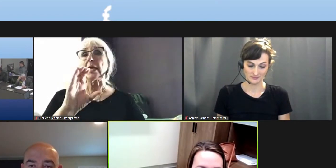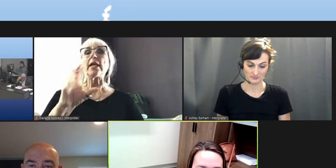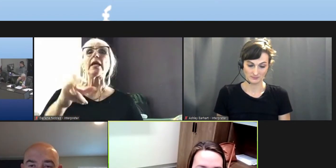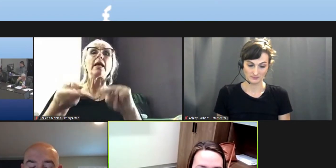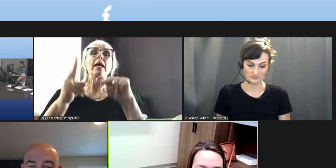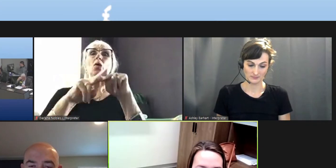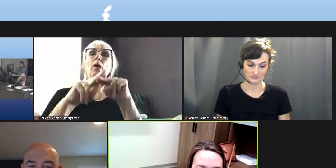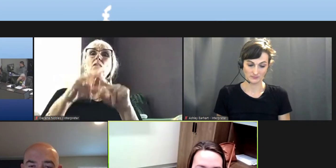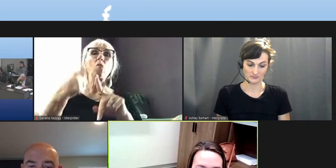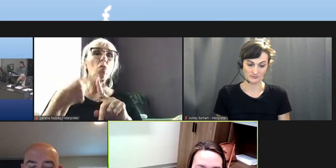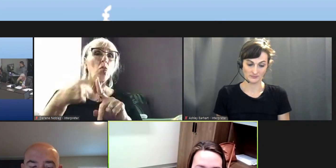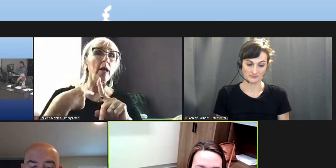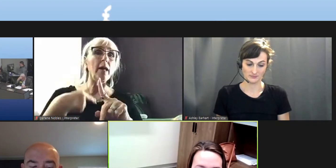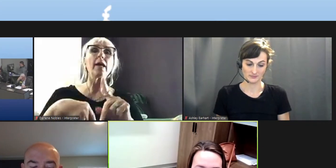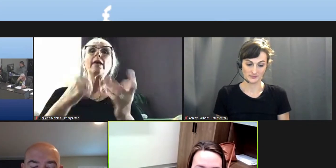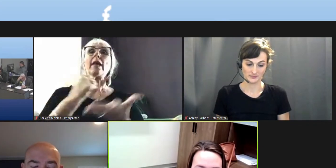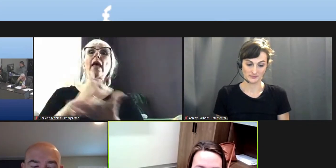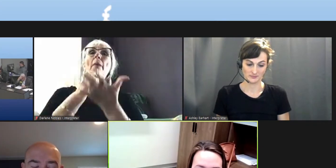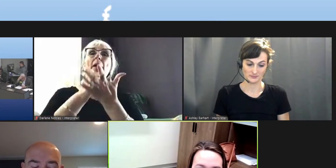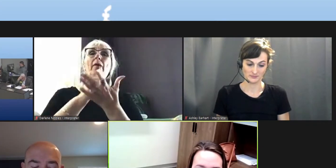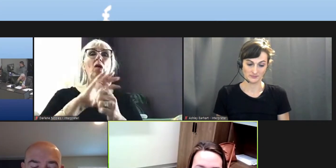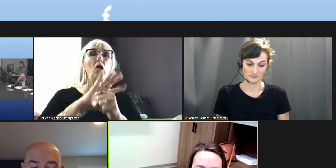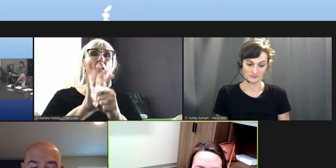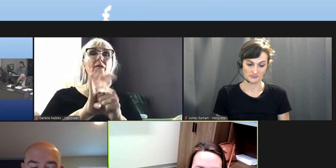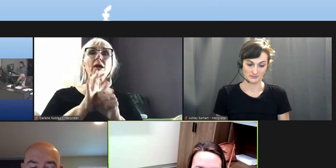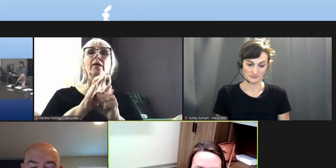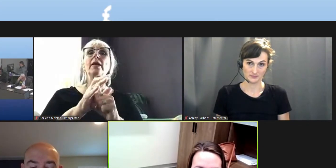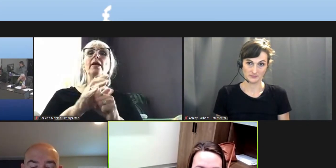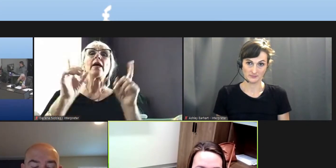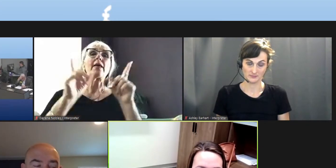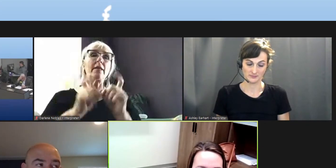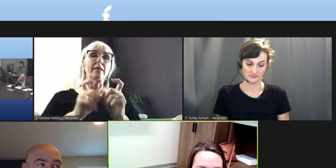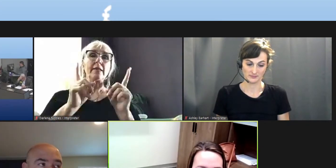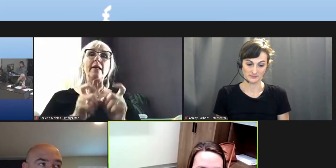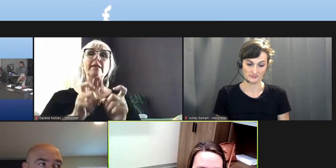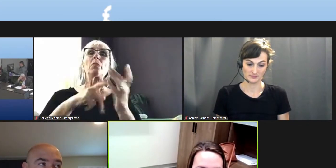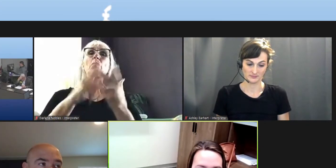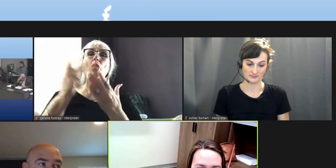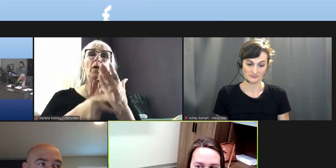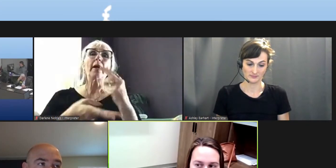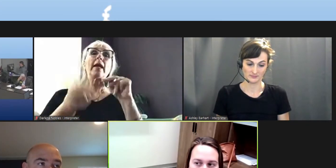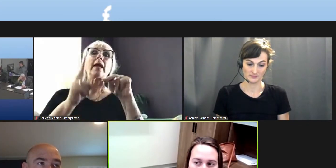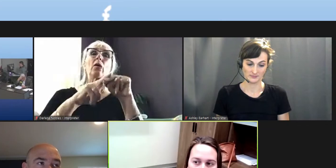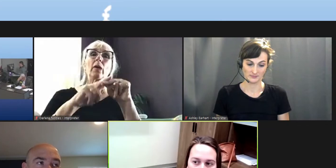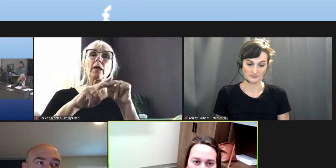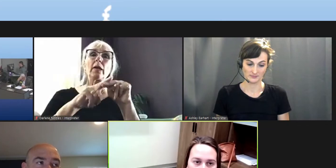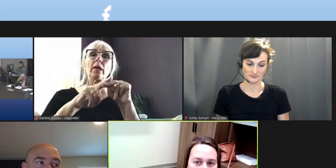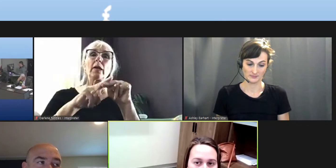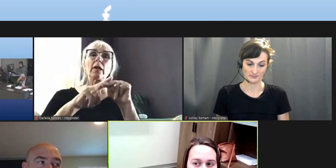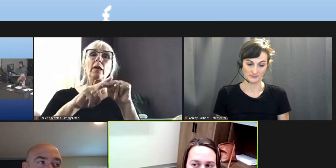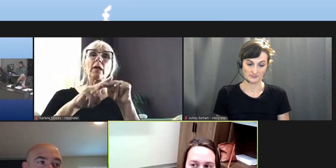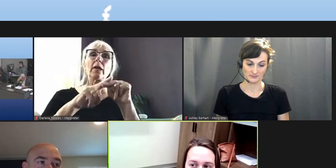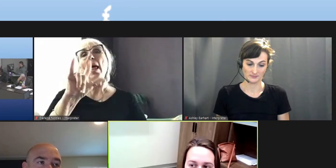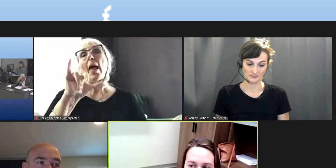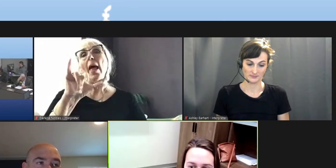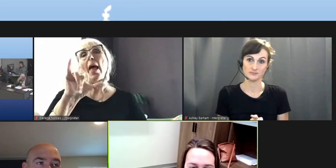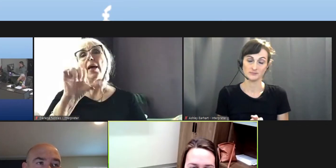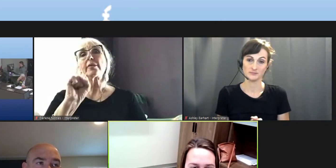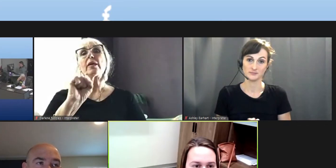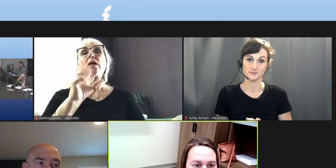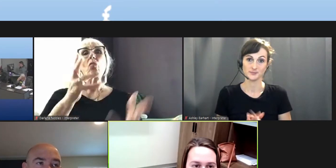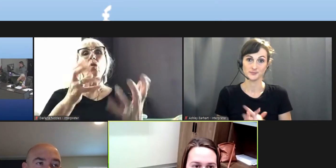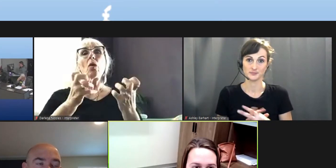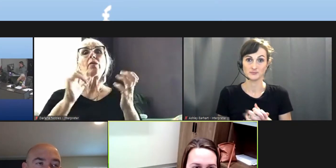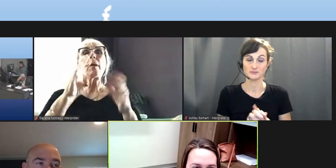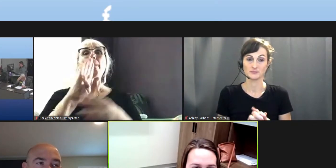with the federal surge testing program, and an increase in supplies overall. And so we are just wanting to bring this budget amendment to you